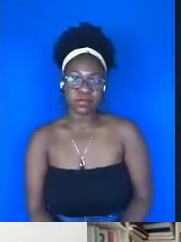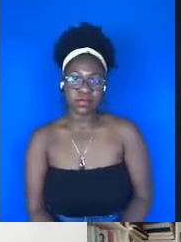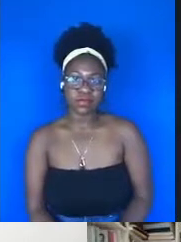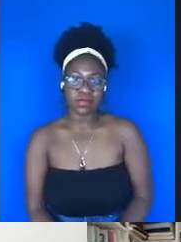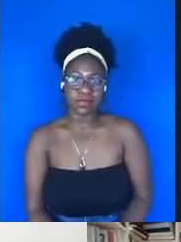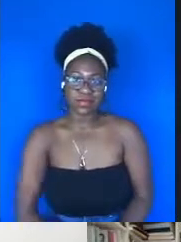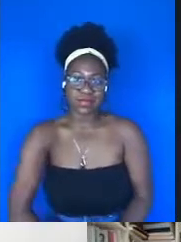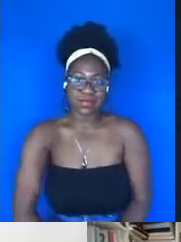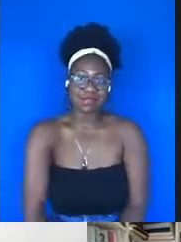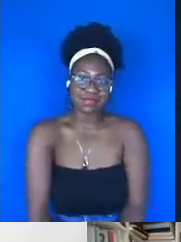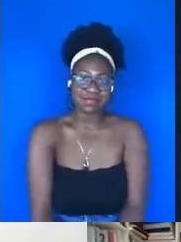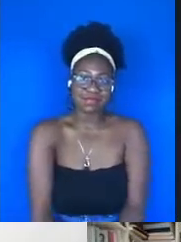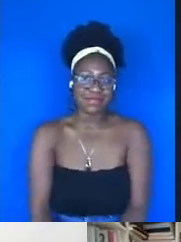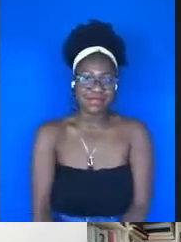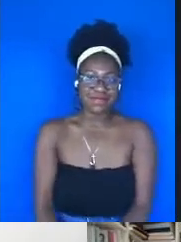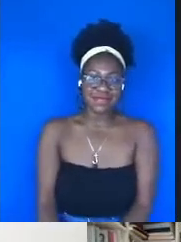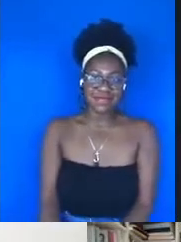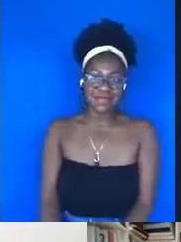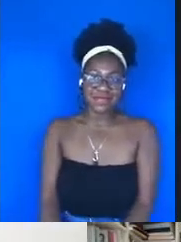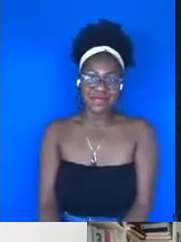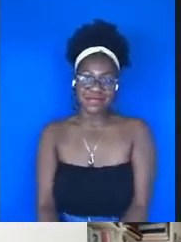space right now.